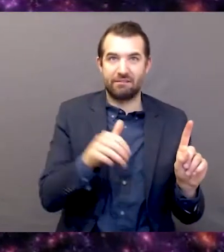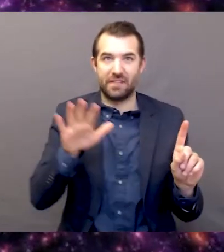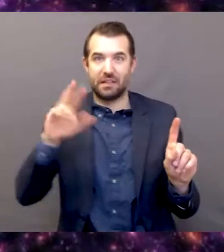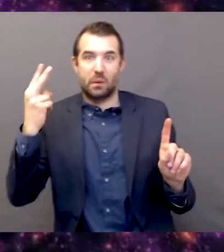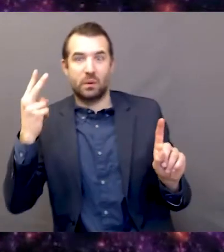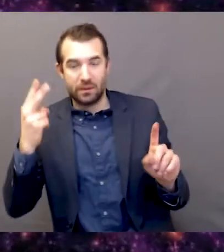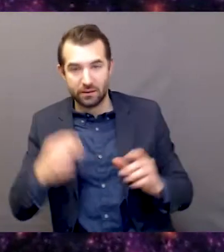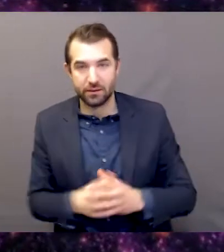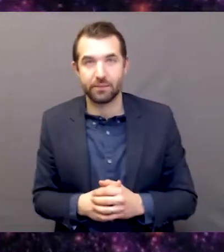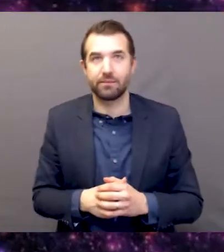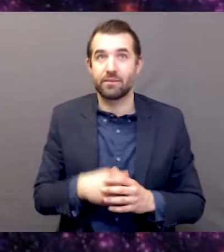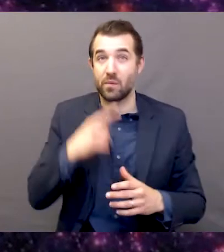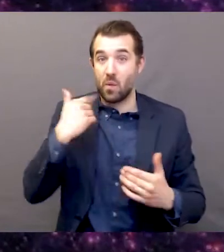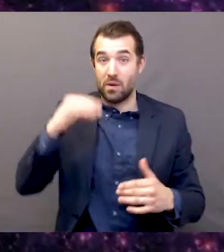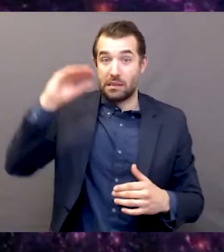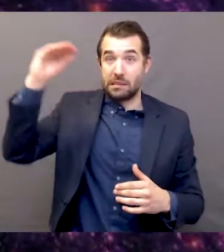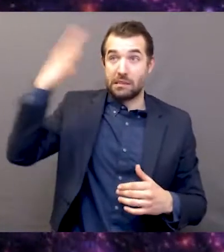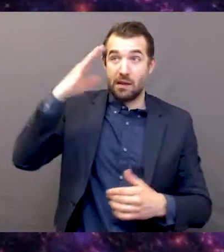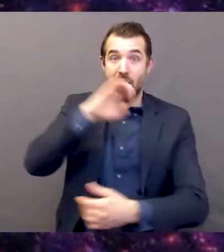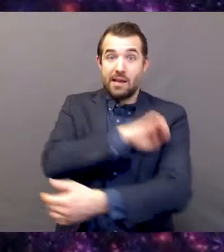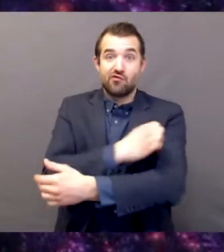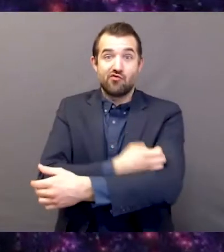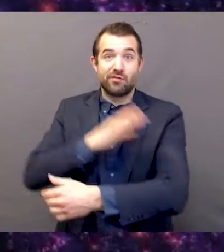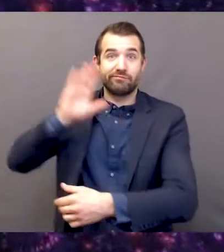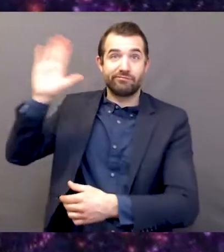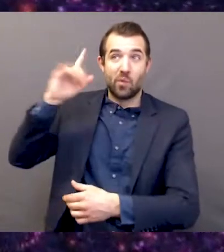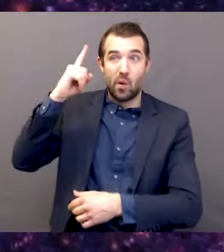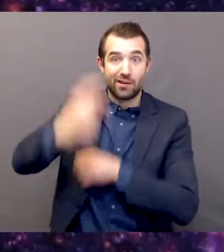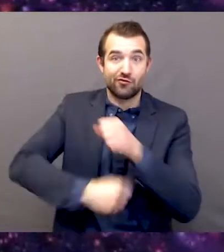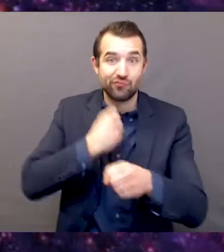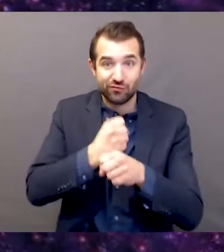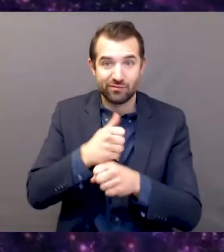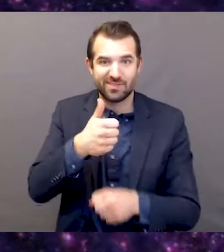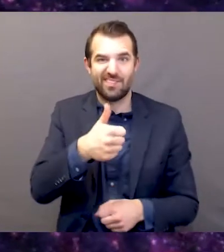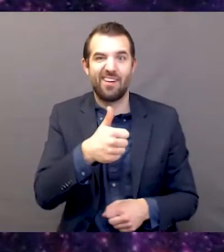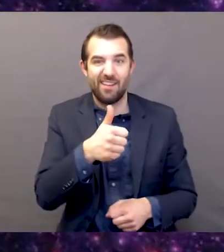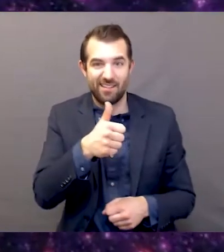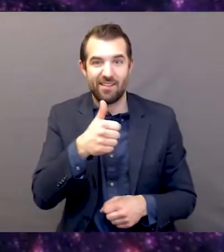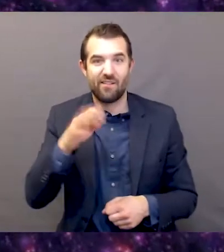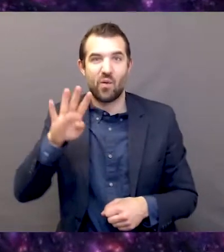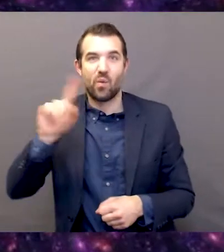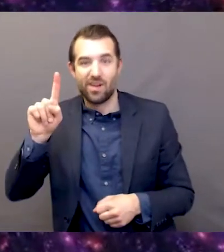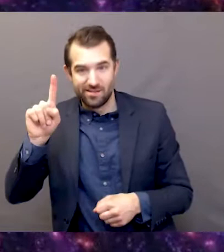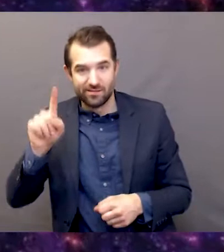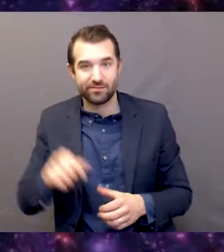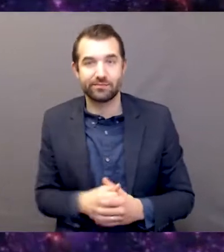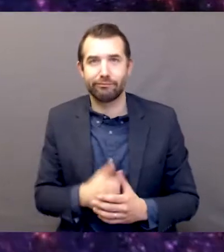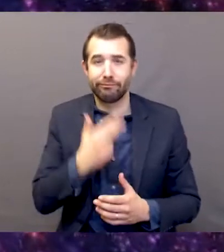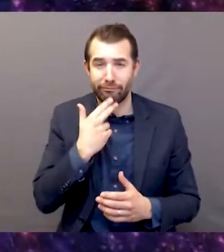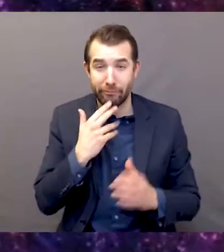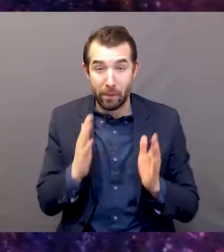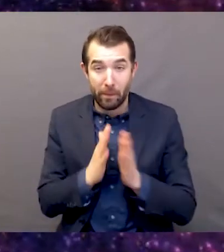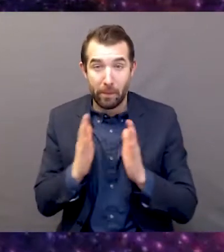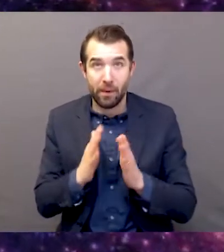take the sun. The energy output of our sun in 1 year is a mere 10 to the 41, many, many orders of magnitude smaller than what